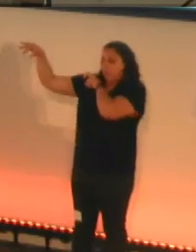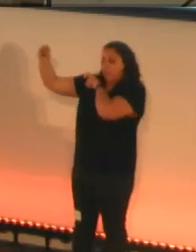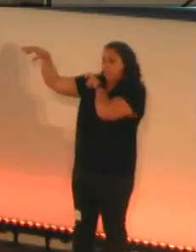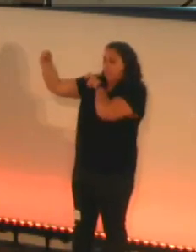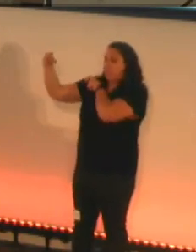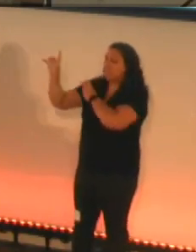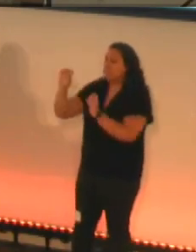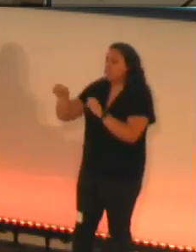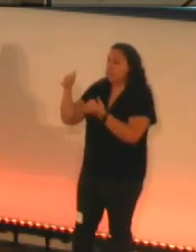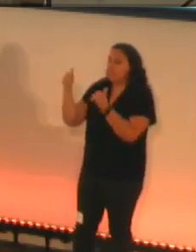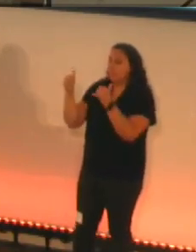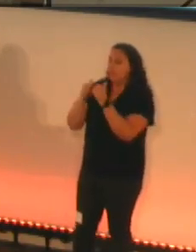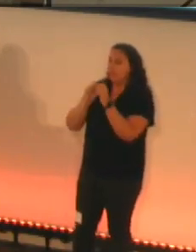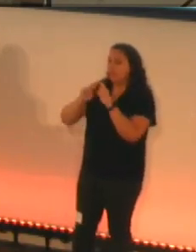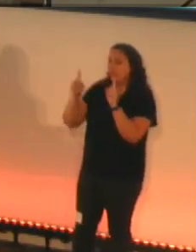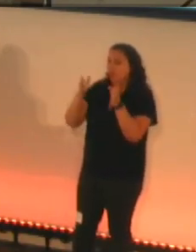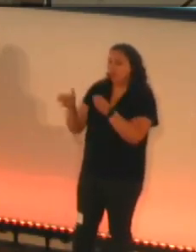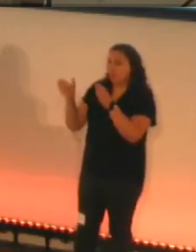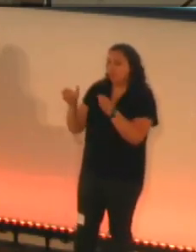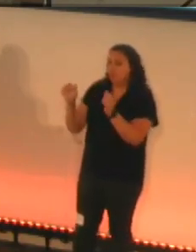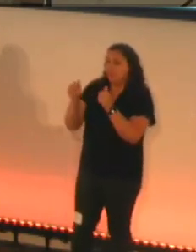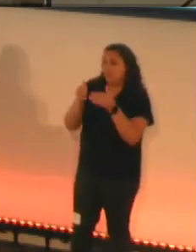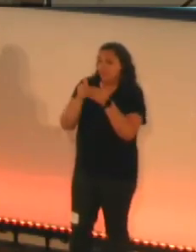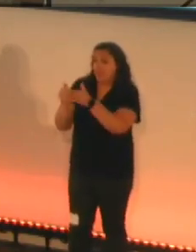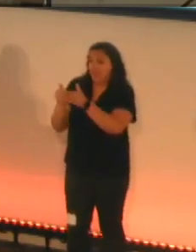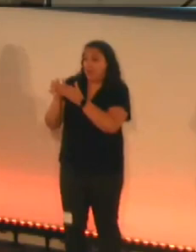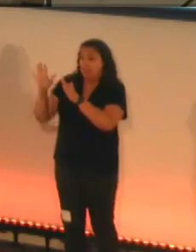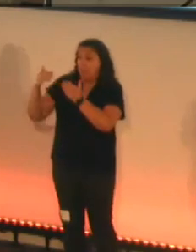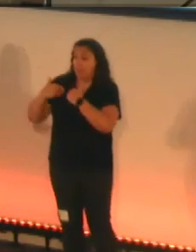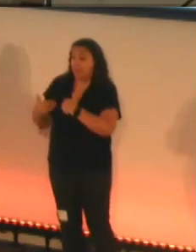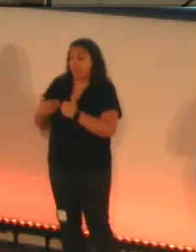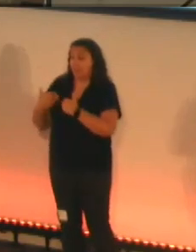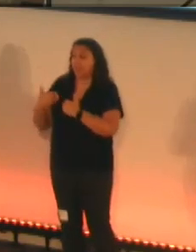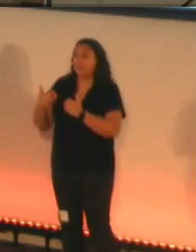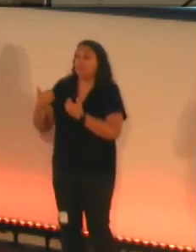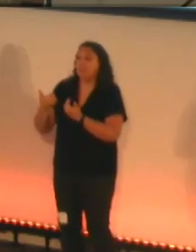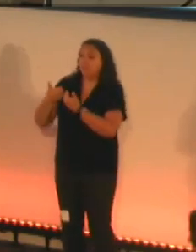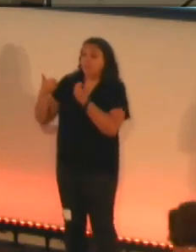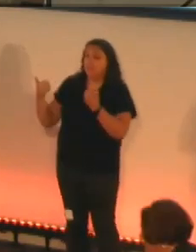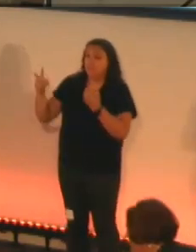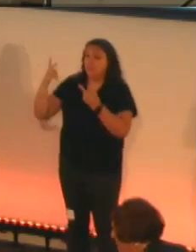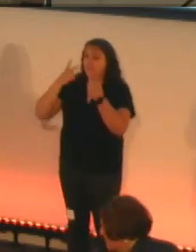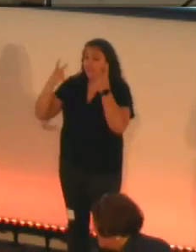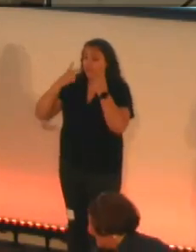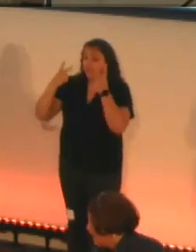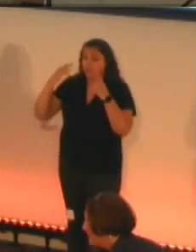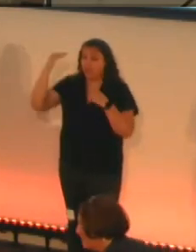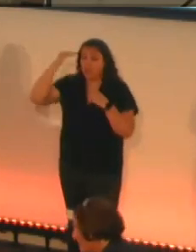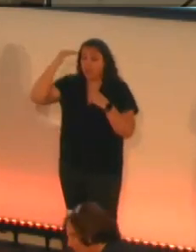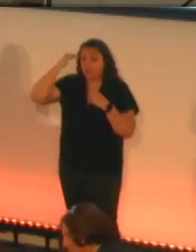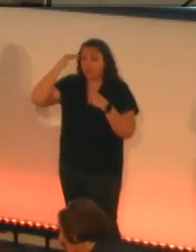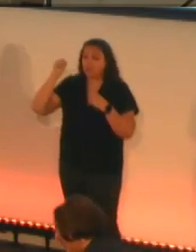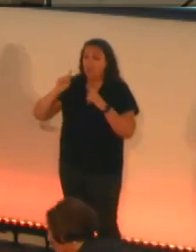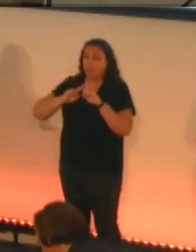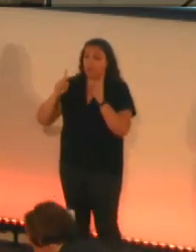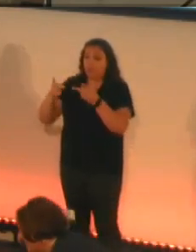with some interesting arrangements of having the guide's body be in one place, but their consciousness or their vision, if you will, would be somewhere else. Or